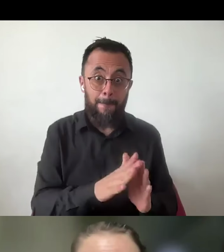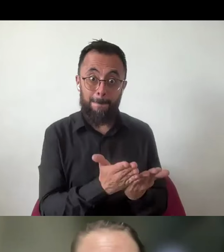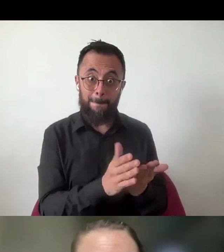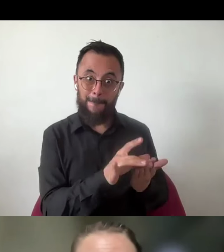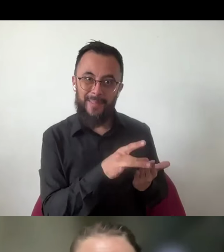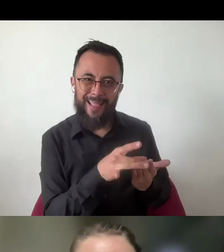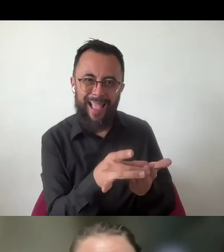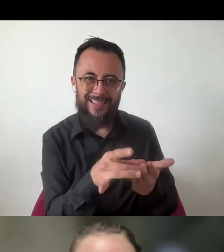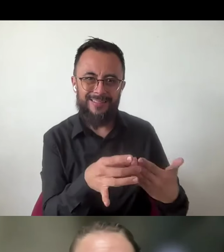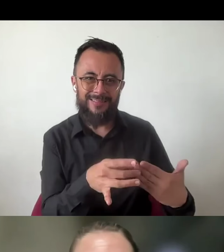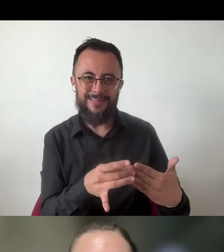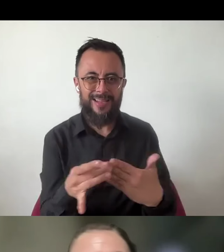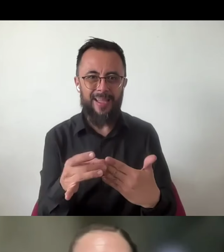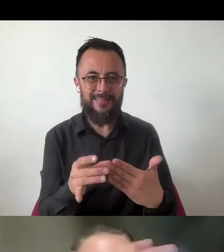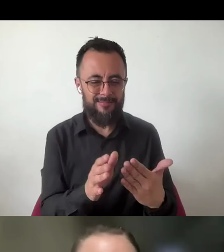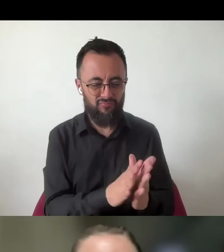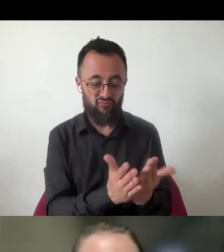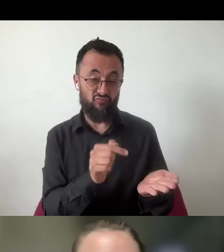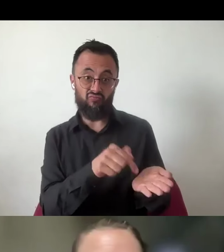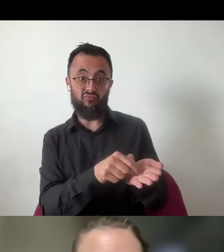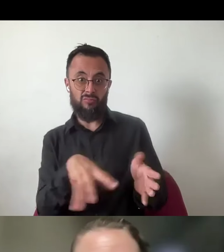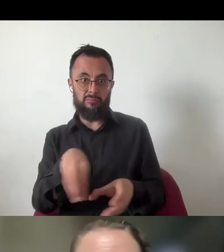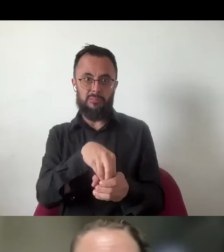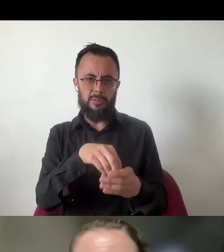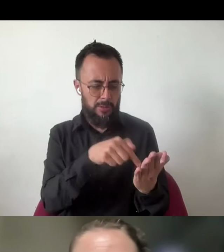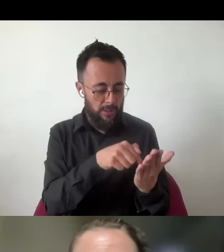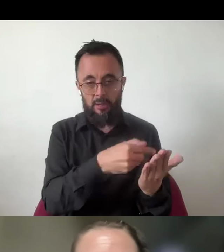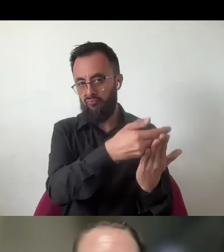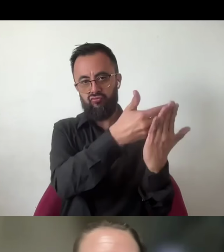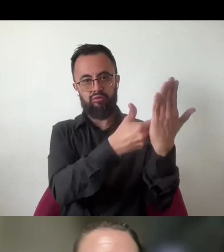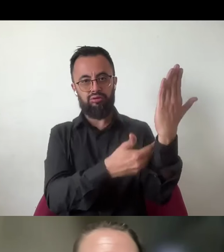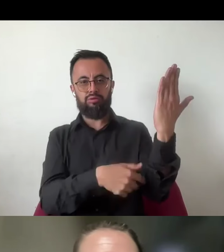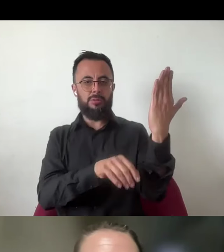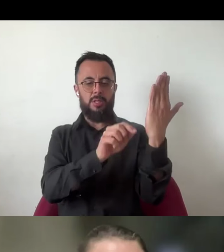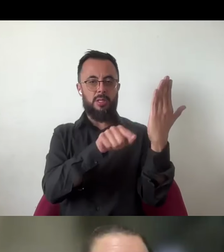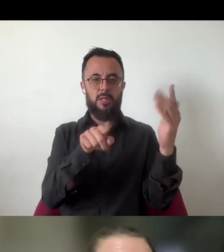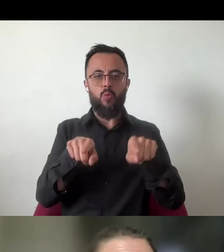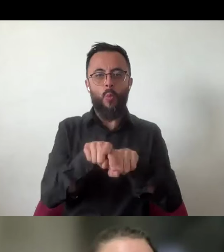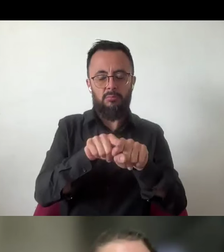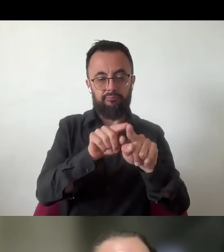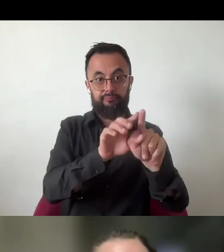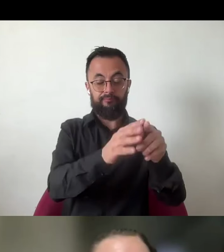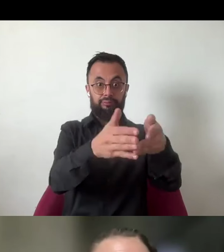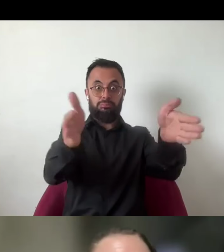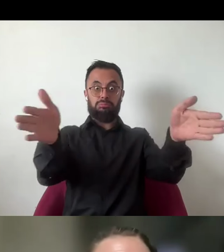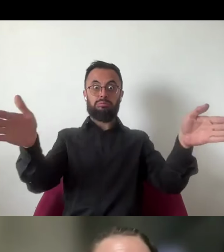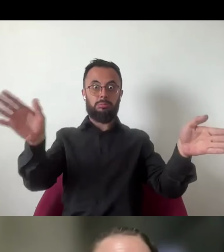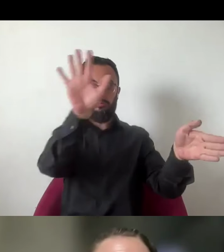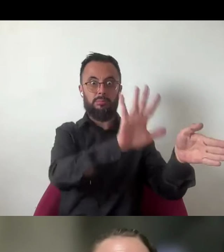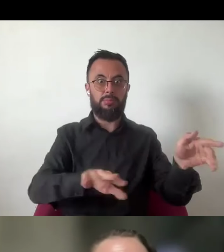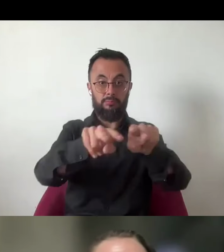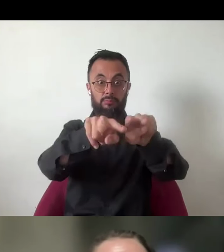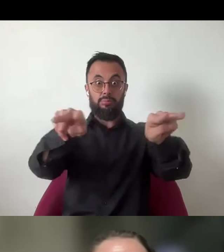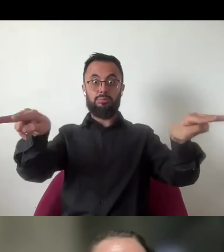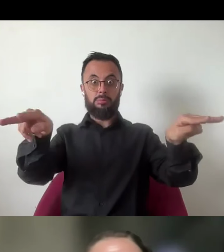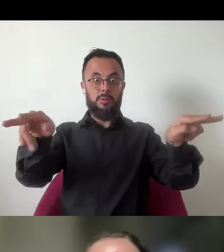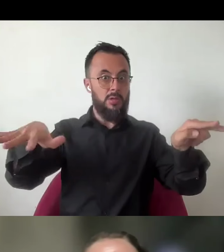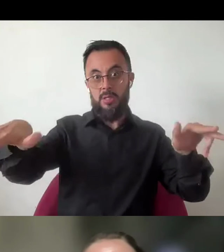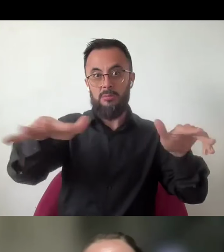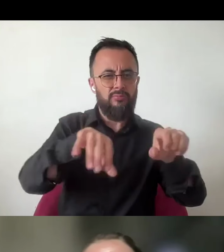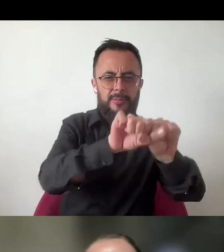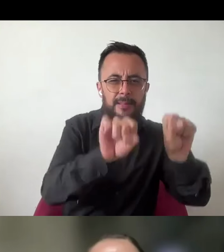of the health system and all of the health services. So including rehabilitation services,